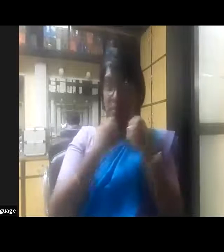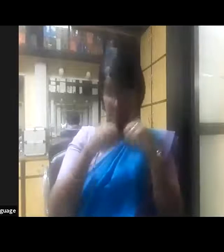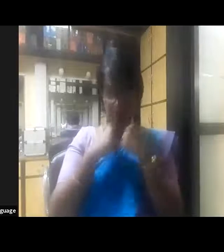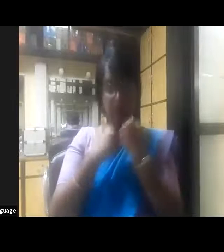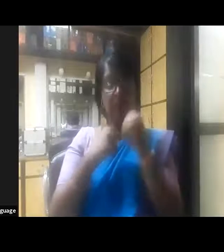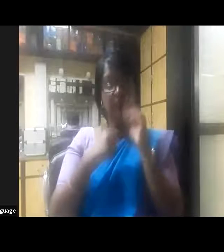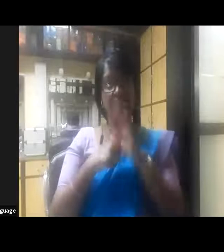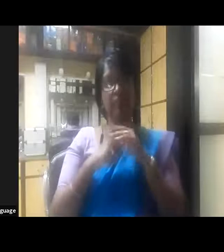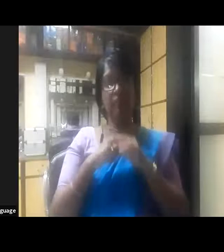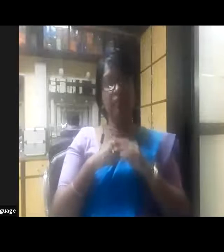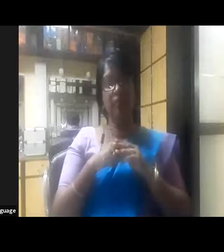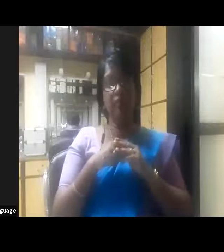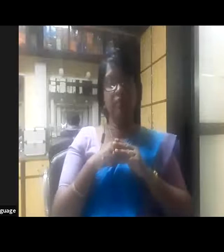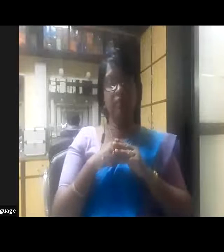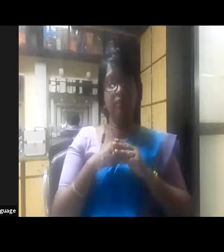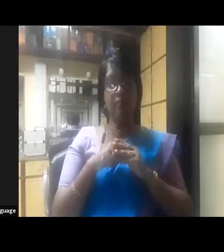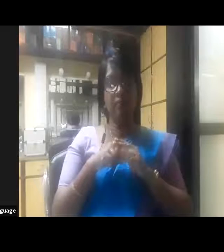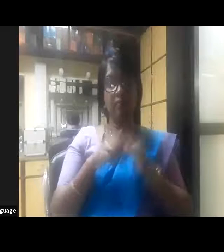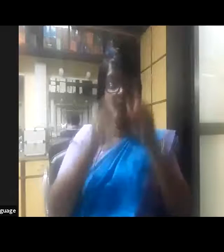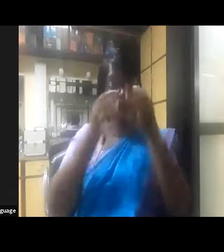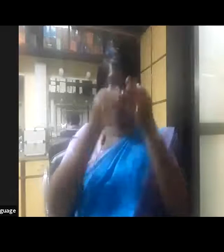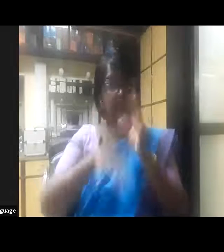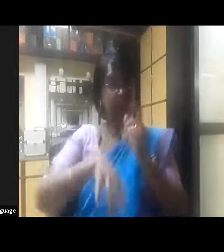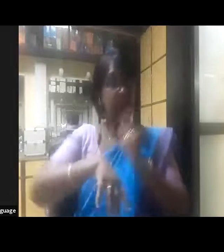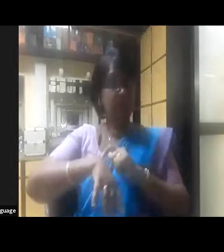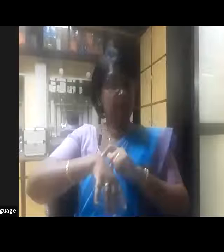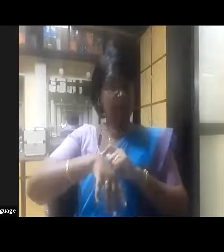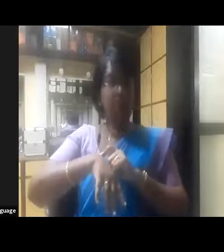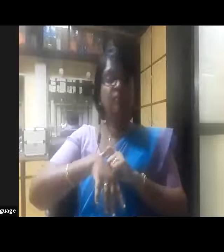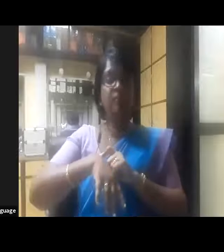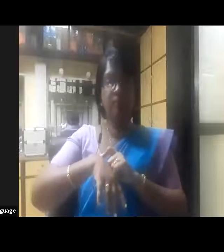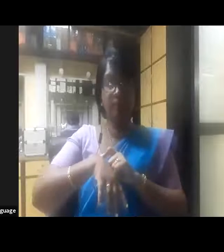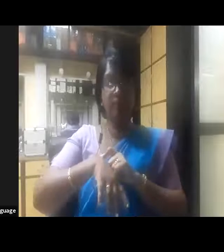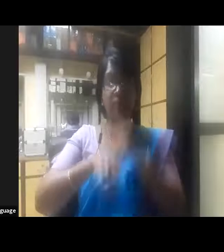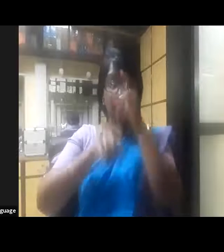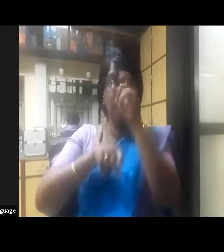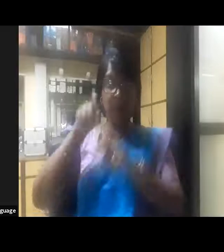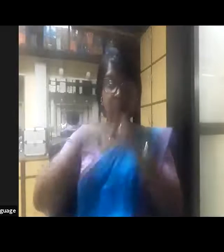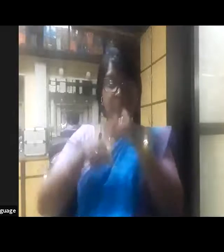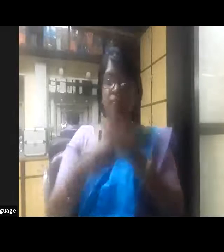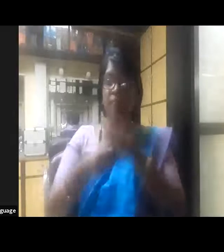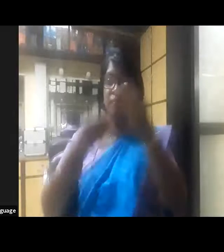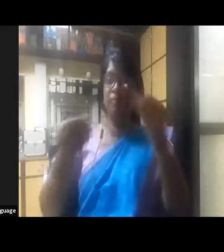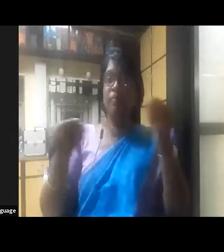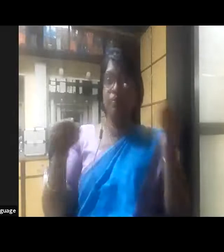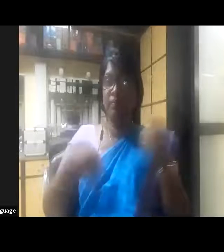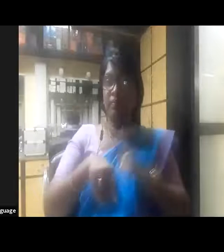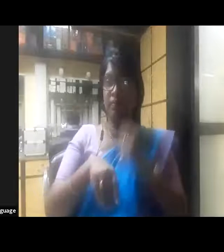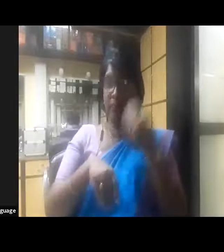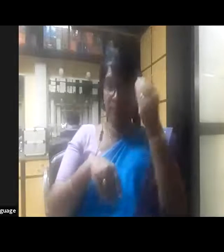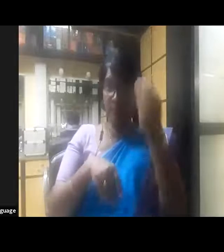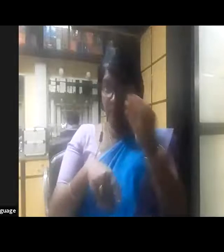they would not require storage facilities, not need to hold inventory, avoid blocking